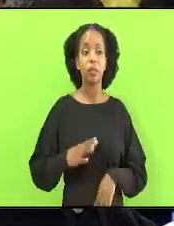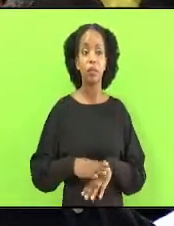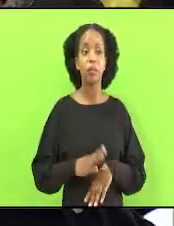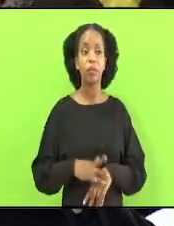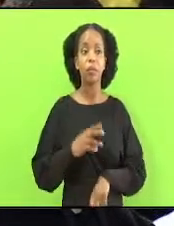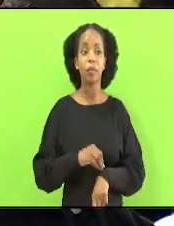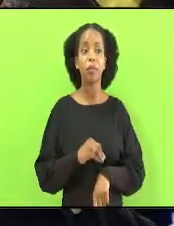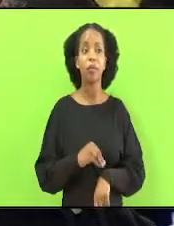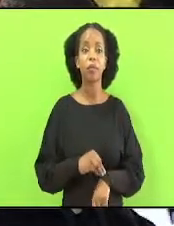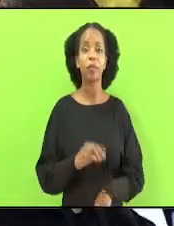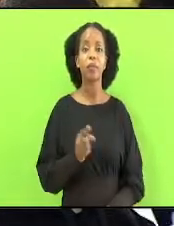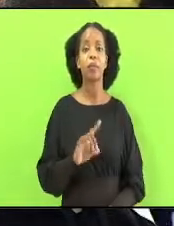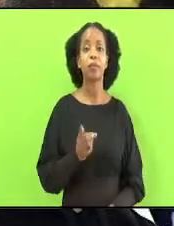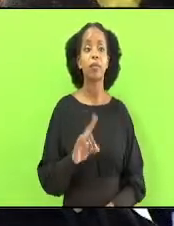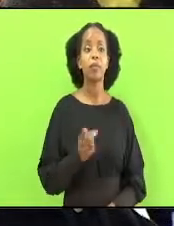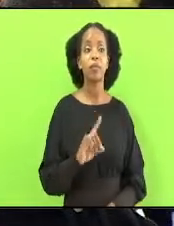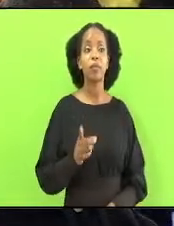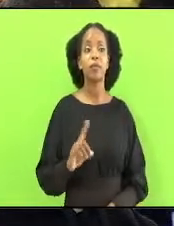ba